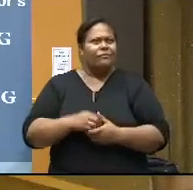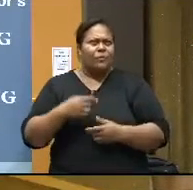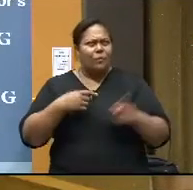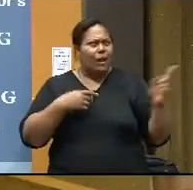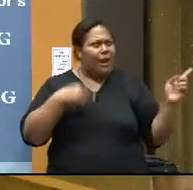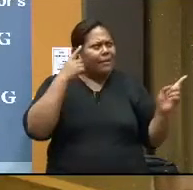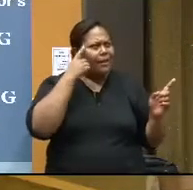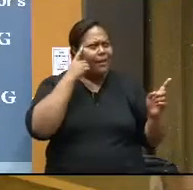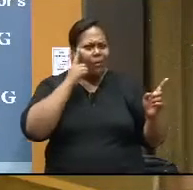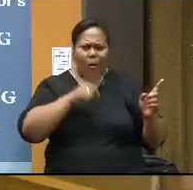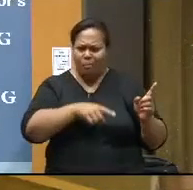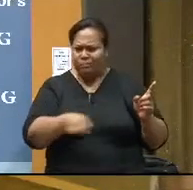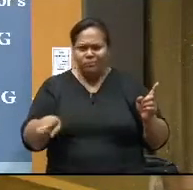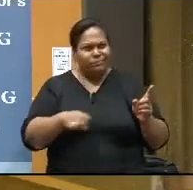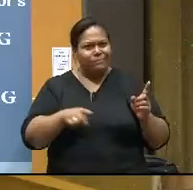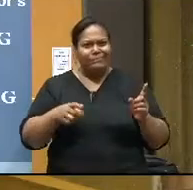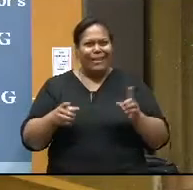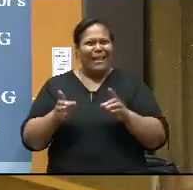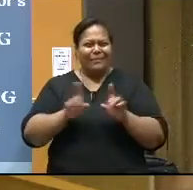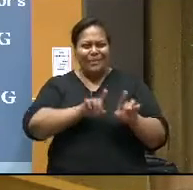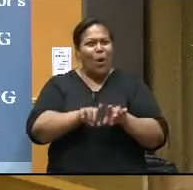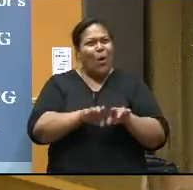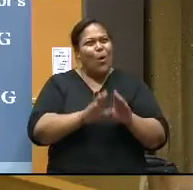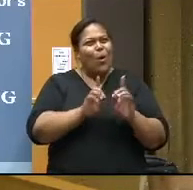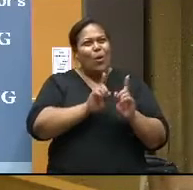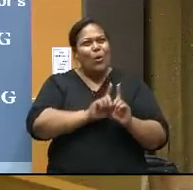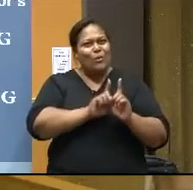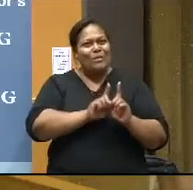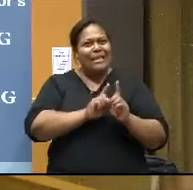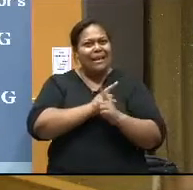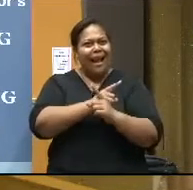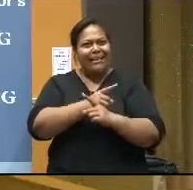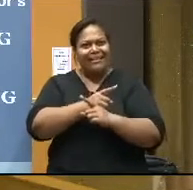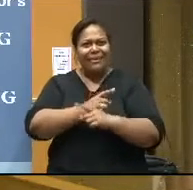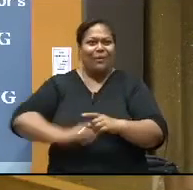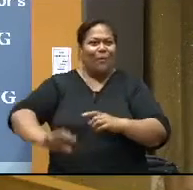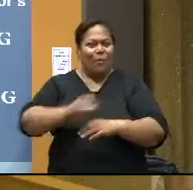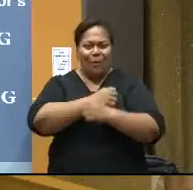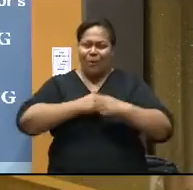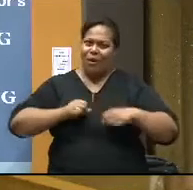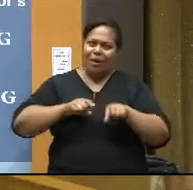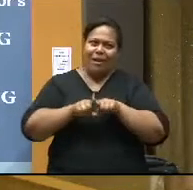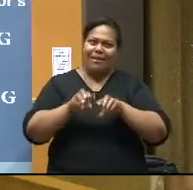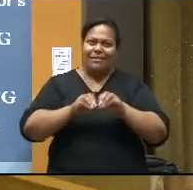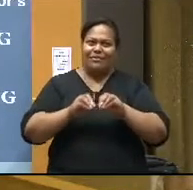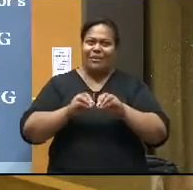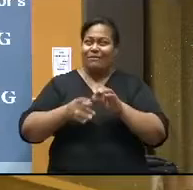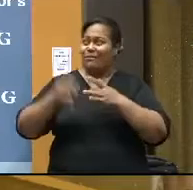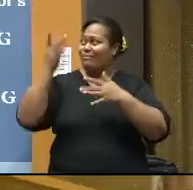have very closely guided all our learning and teaching and all our planning since that